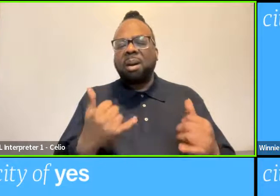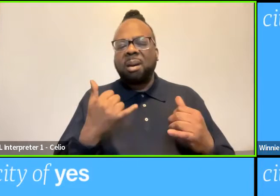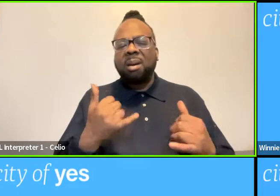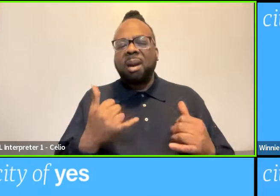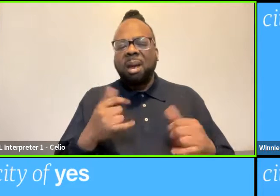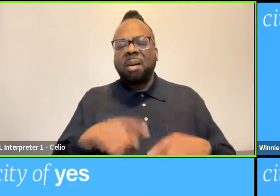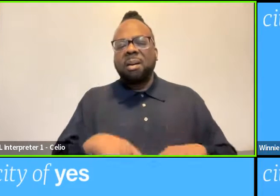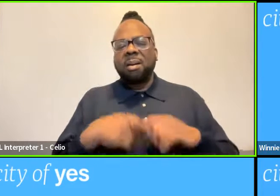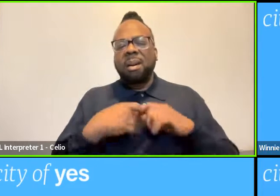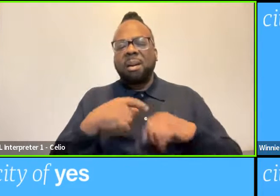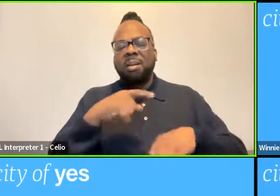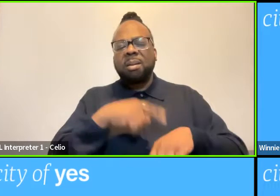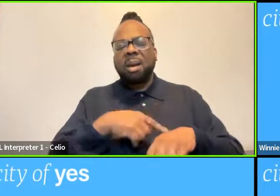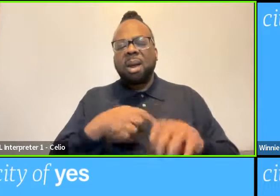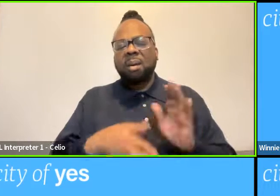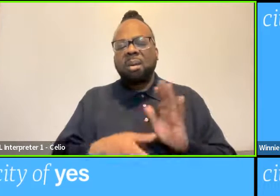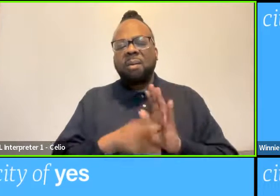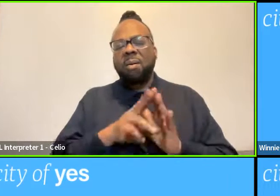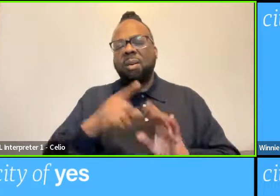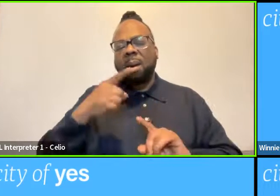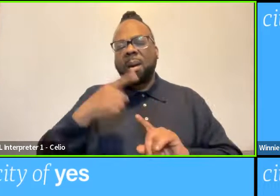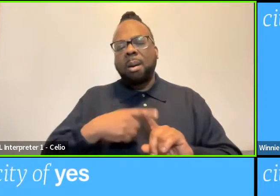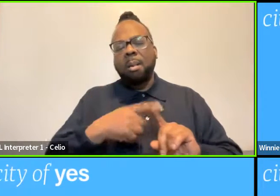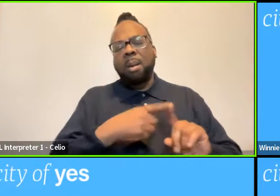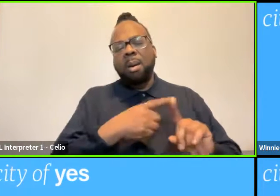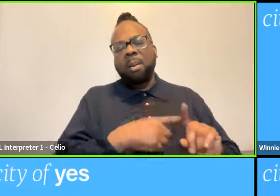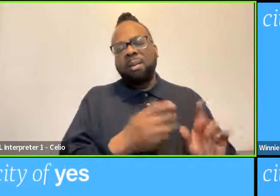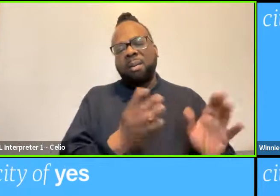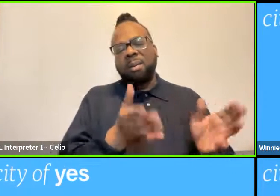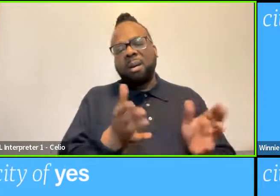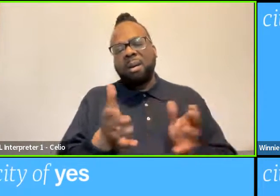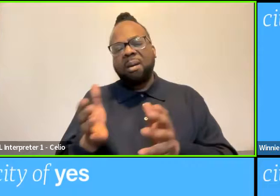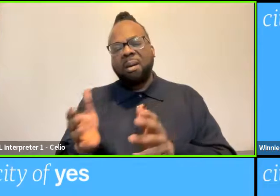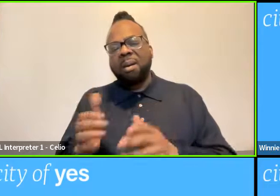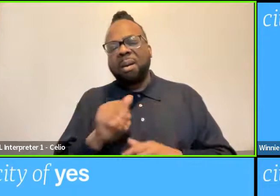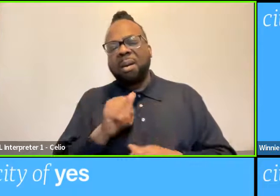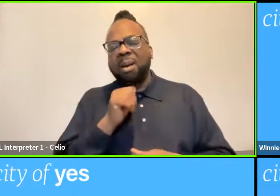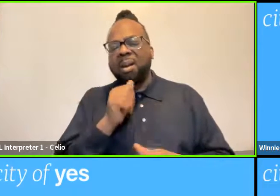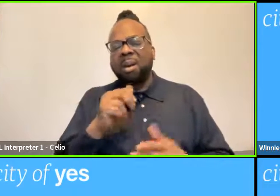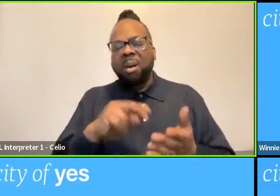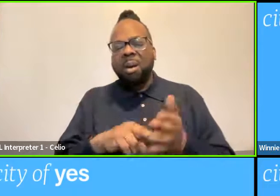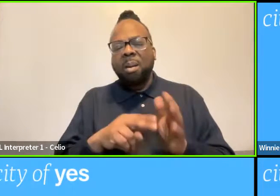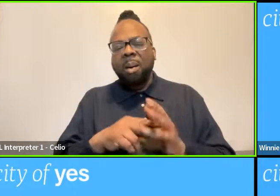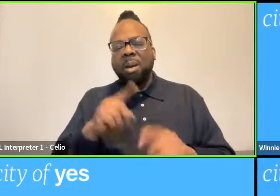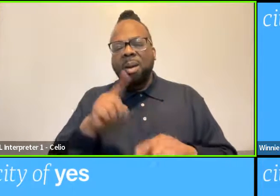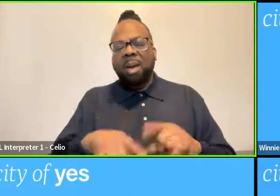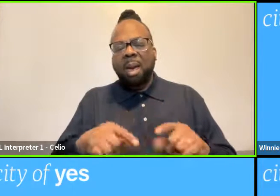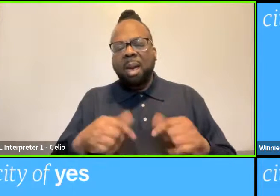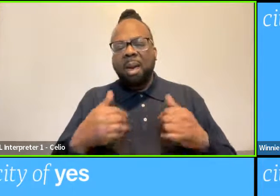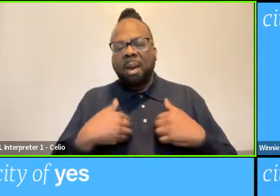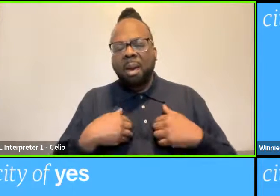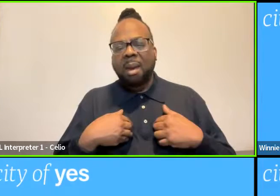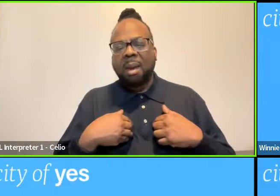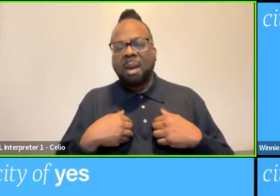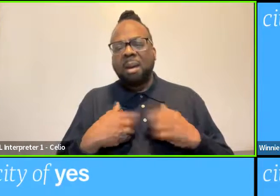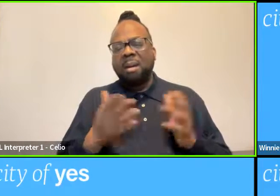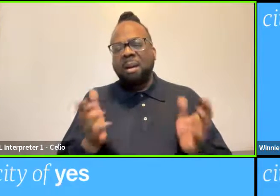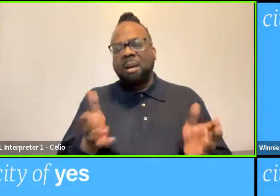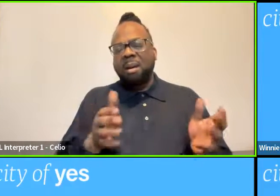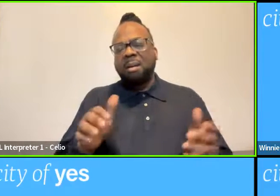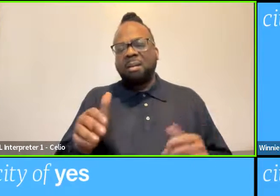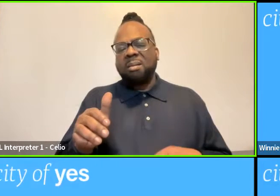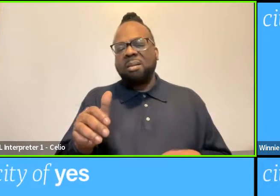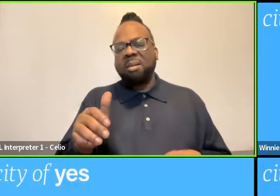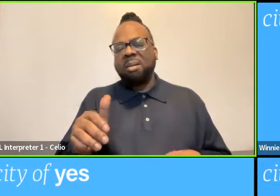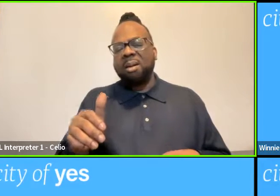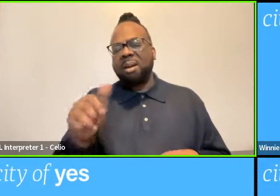in time to really do monthly conversations. That does not mean by any means that we can't have conversations with any of you at any time. We encourage you to